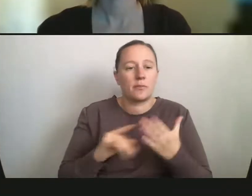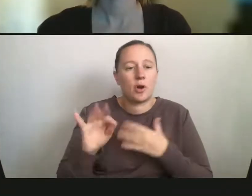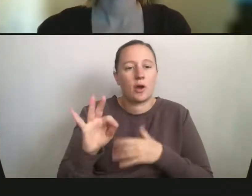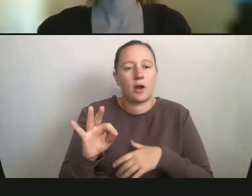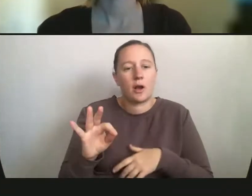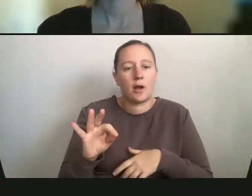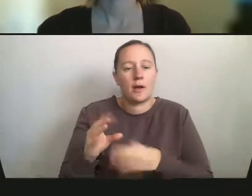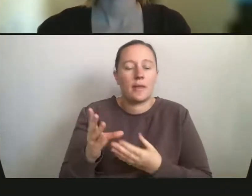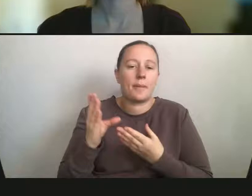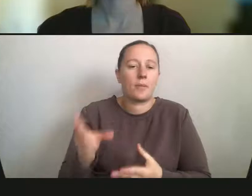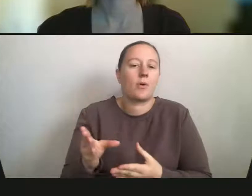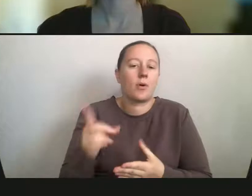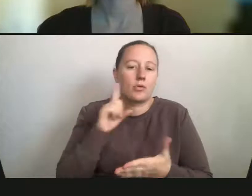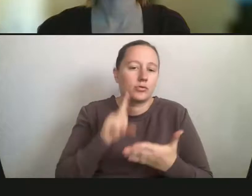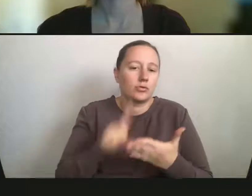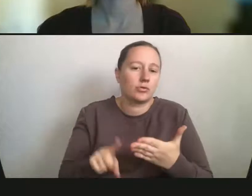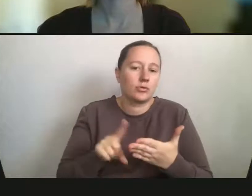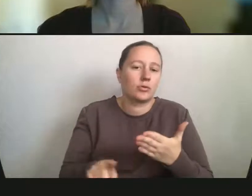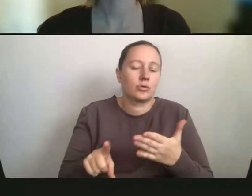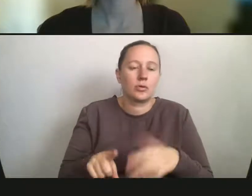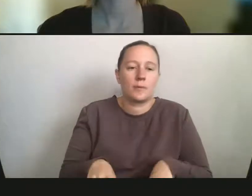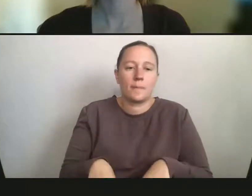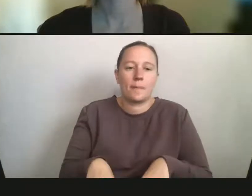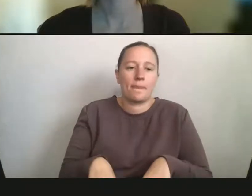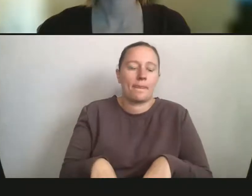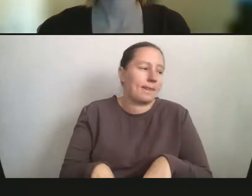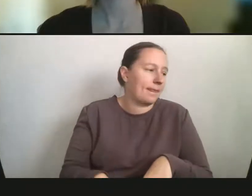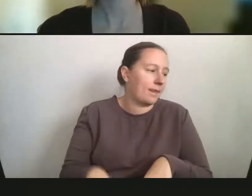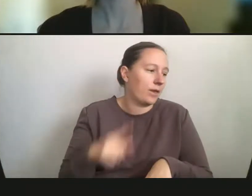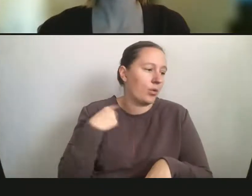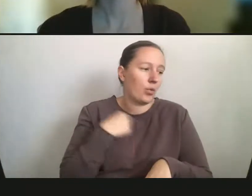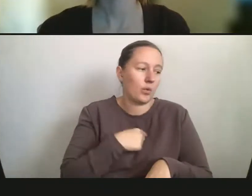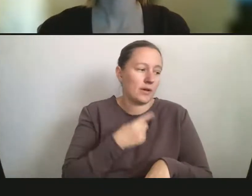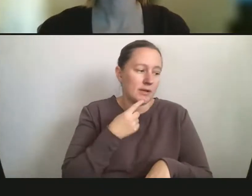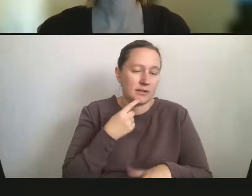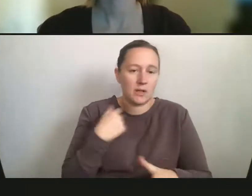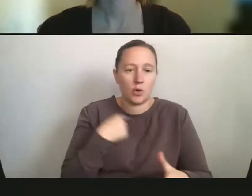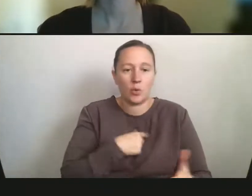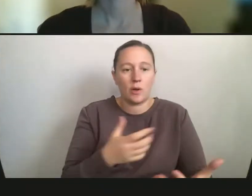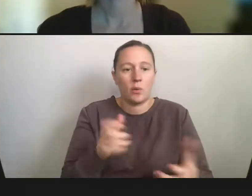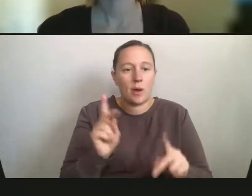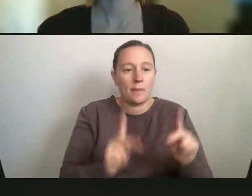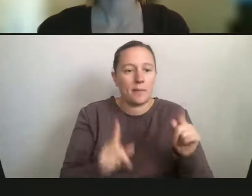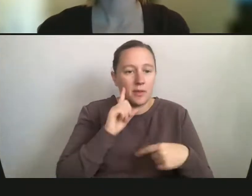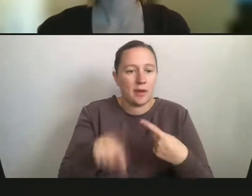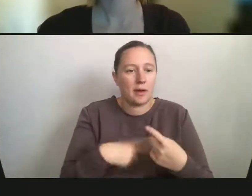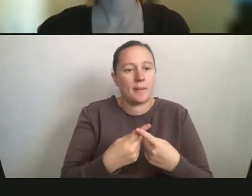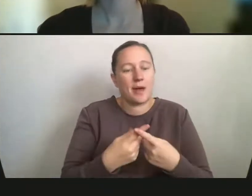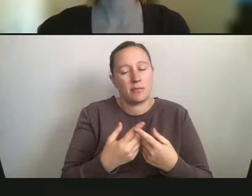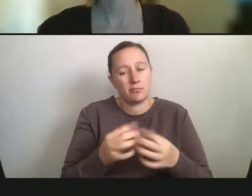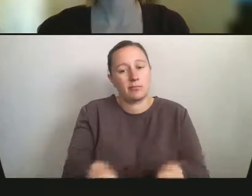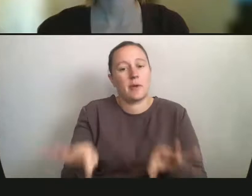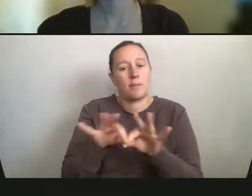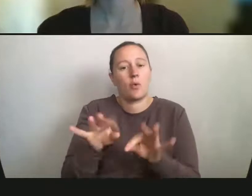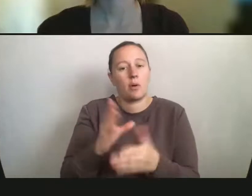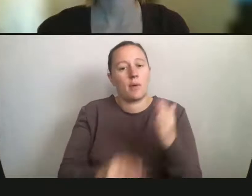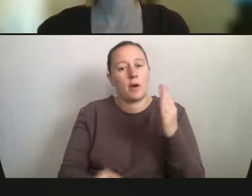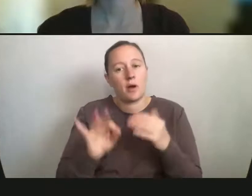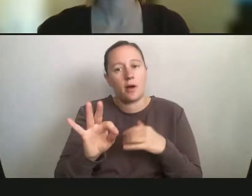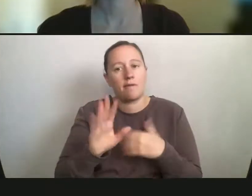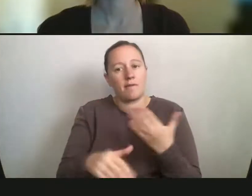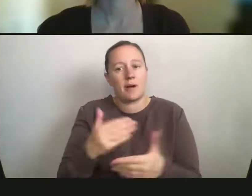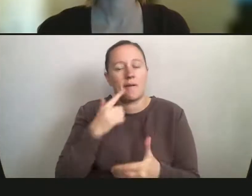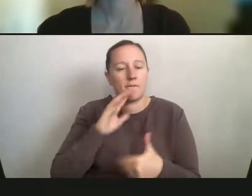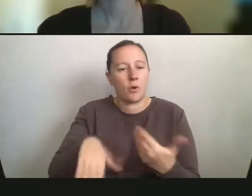sort of proposed research, like like we've said that we want people to really think about this as being sort of an integral process for all research, but there may be